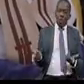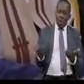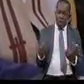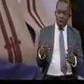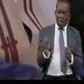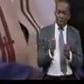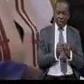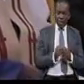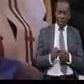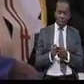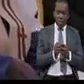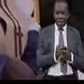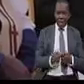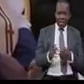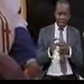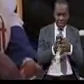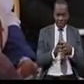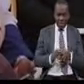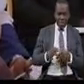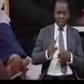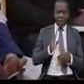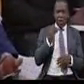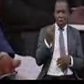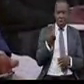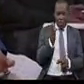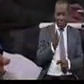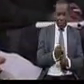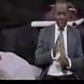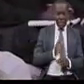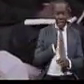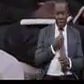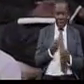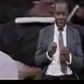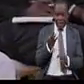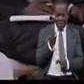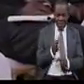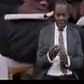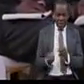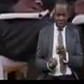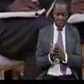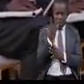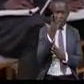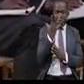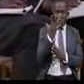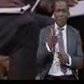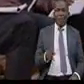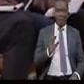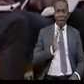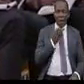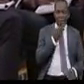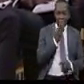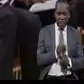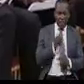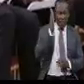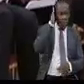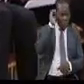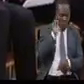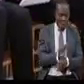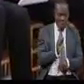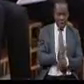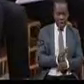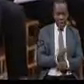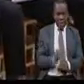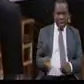Our faith is going to grow, and our faith is going to work. And then we come to a perfect man